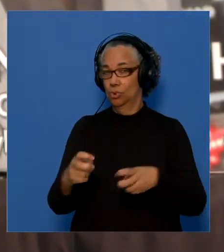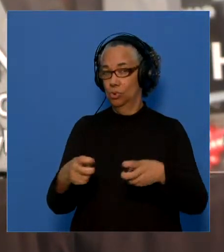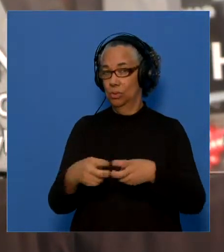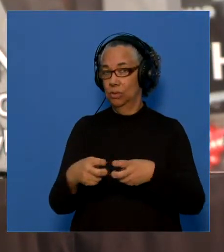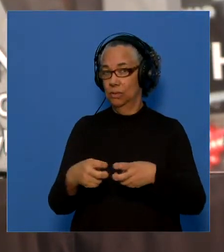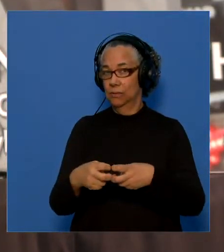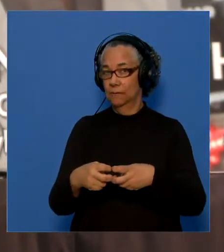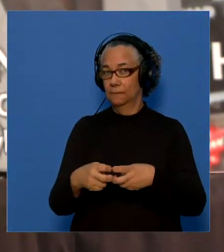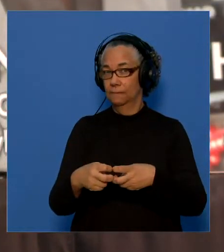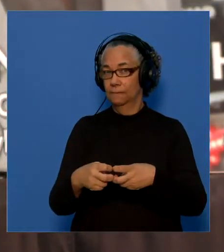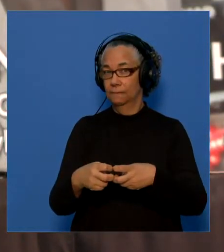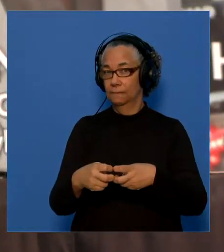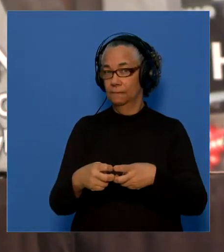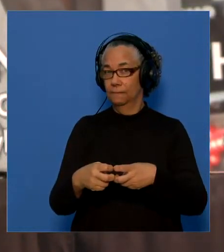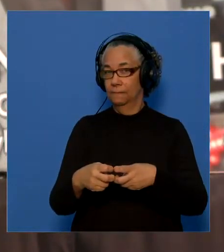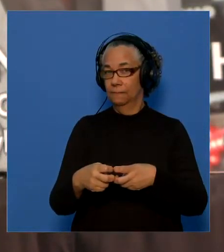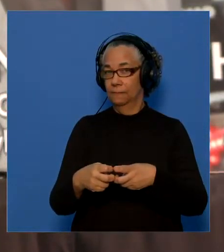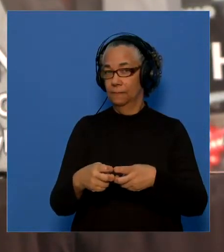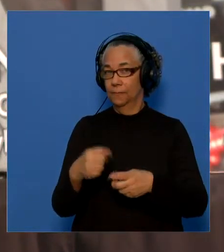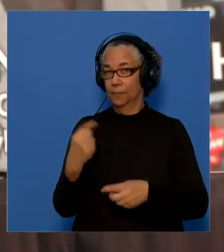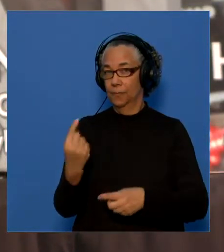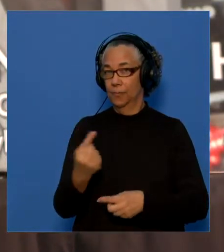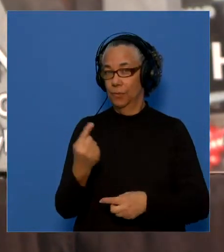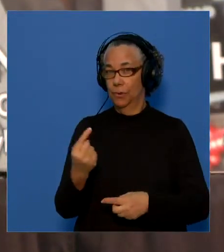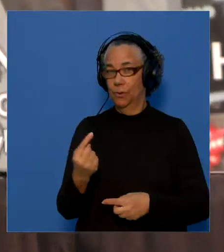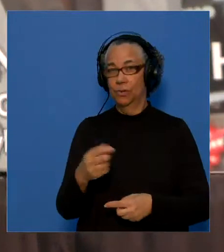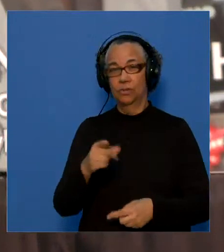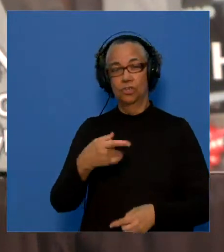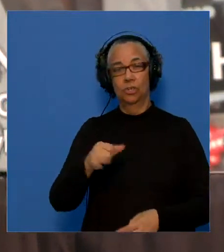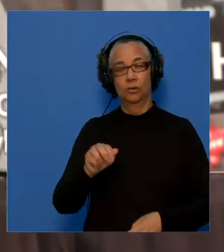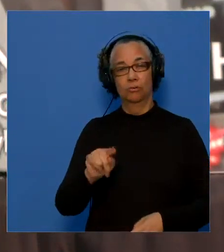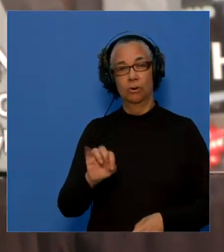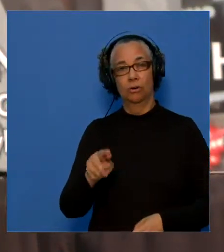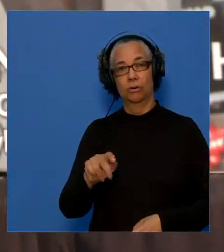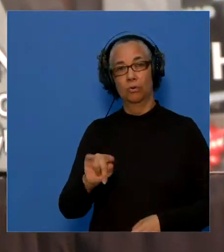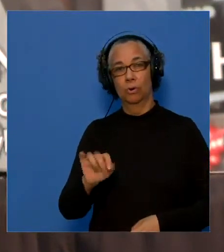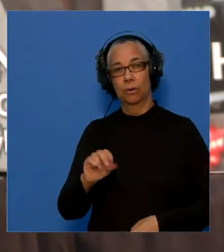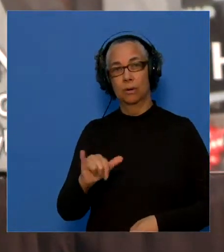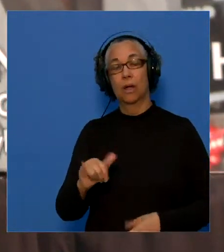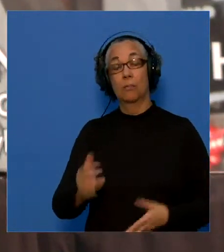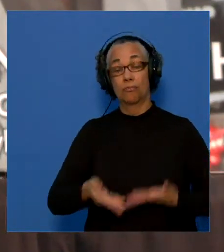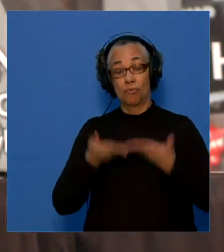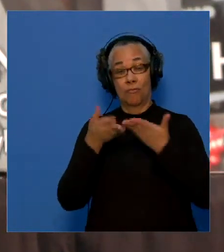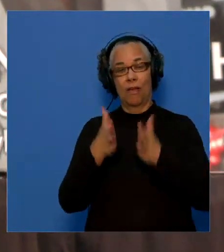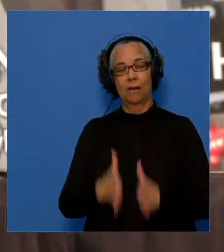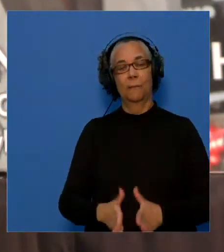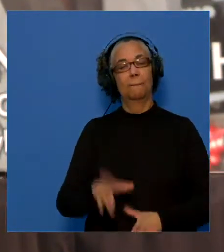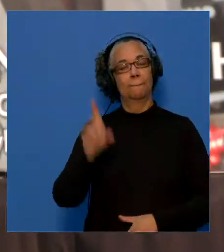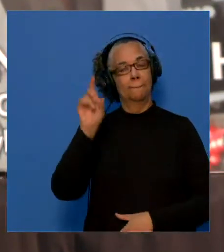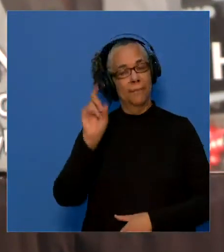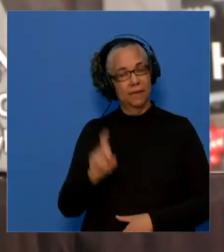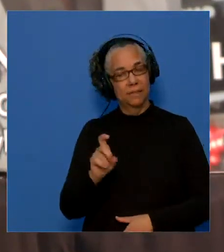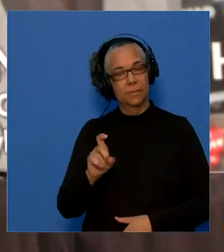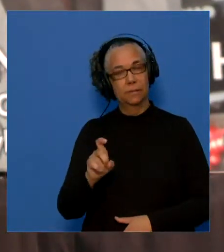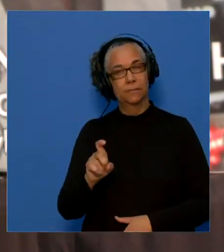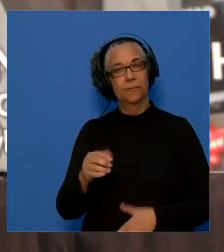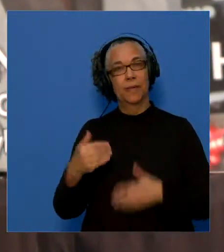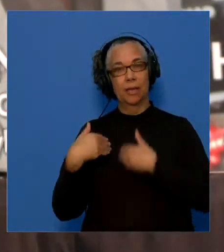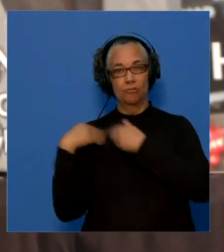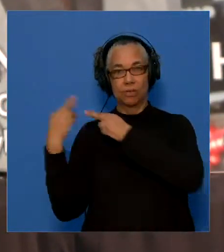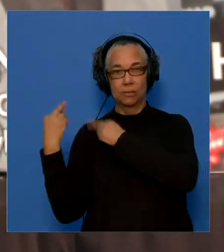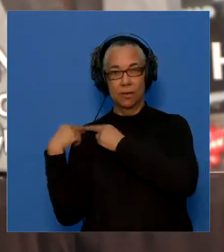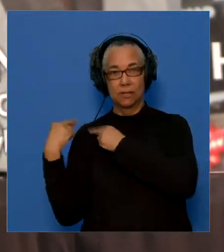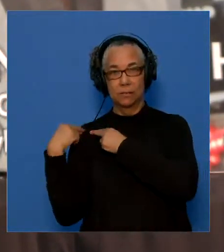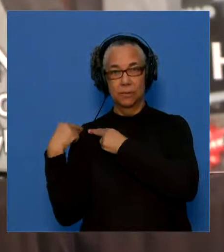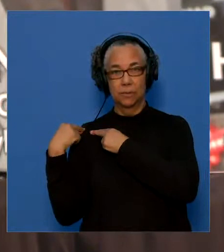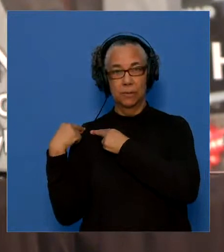generator and transmission and distribution provider, must be held accountable and answerable to